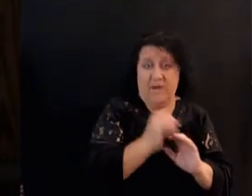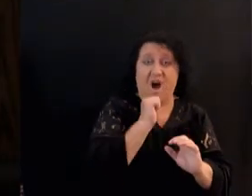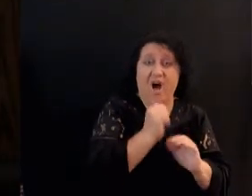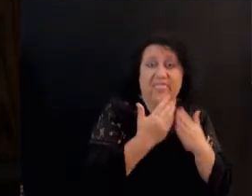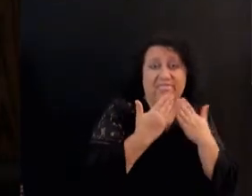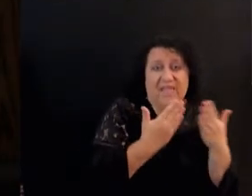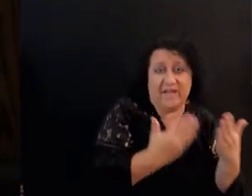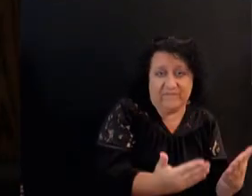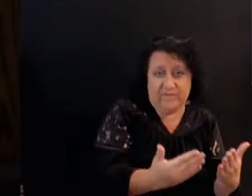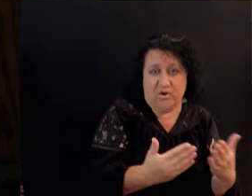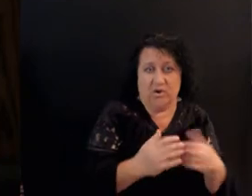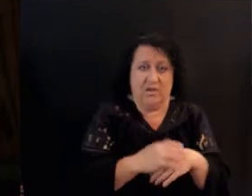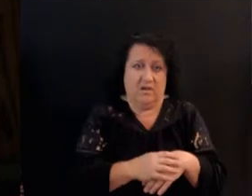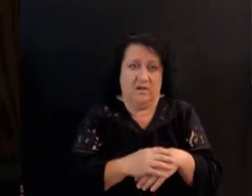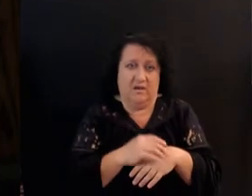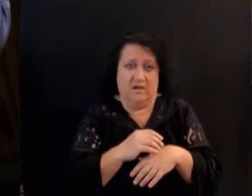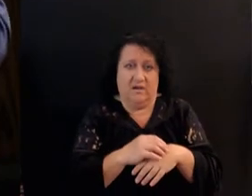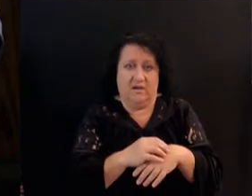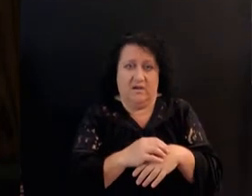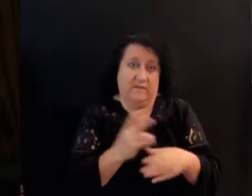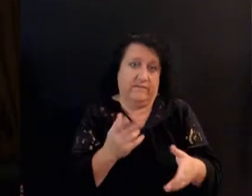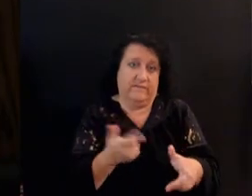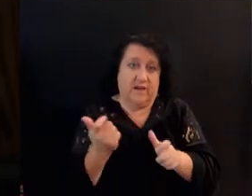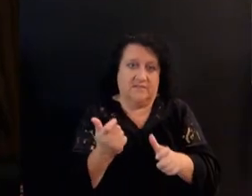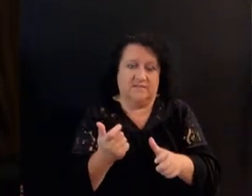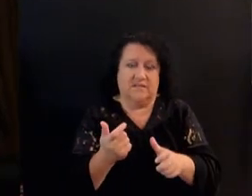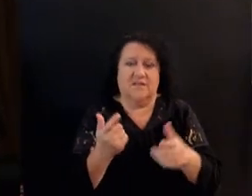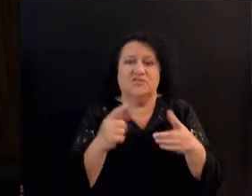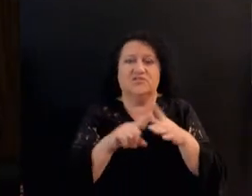Start comparing yourself to everyone and everything.